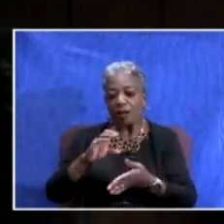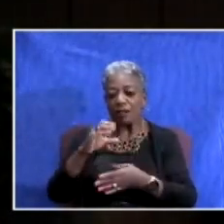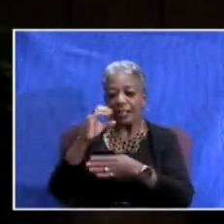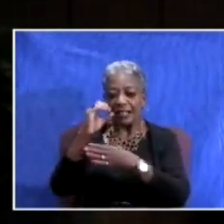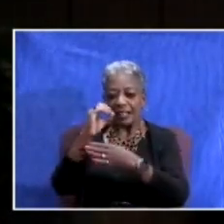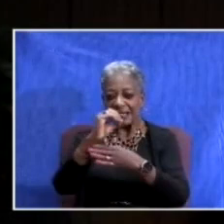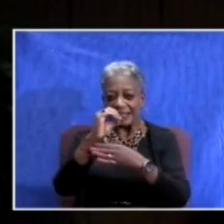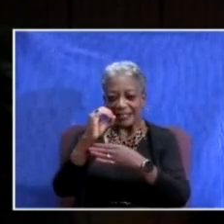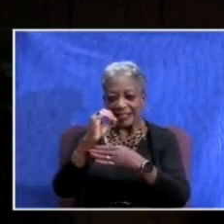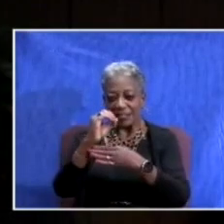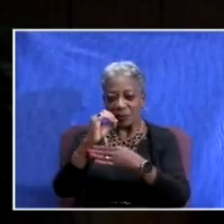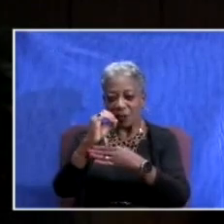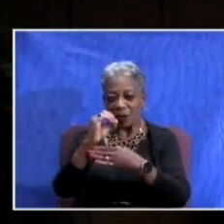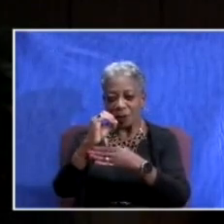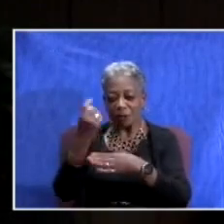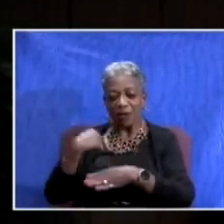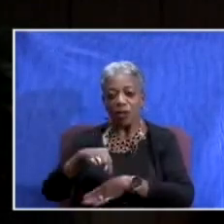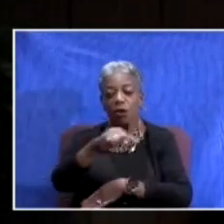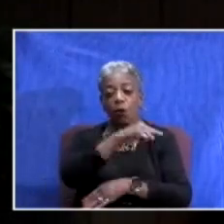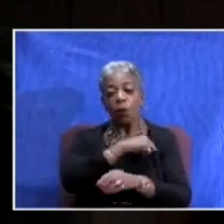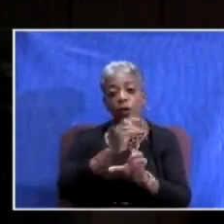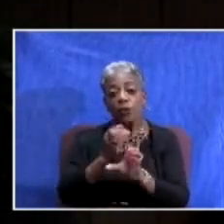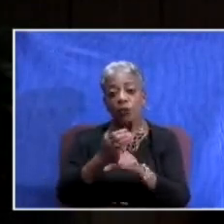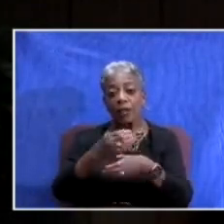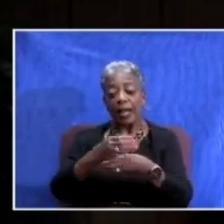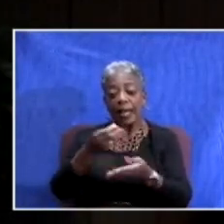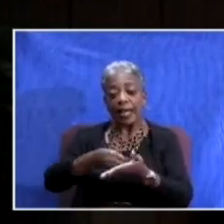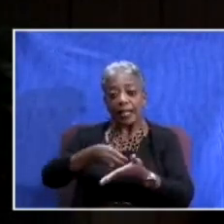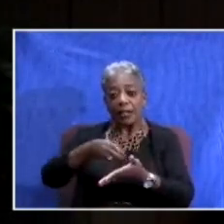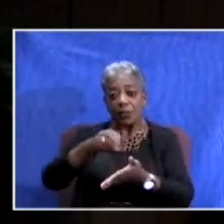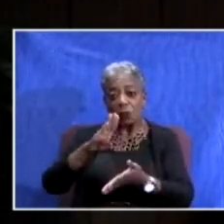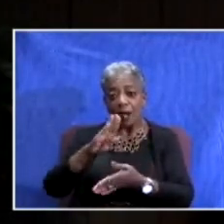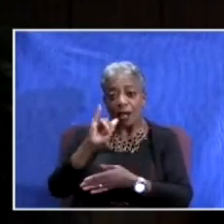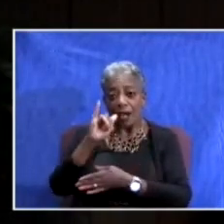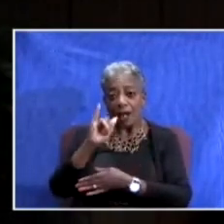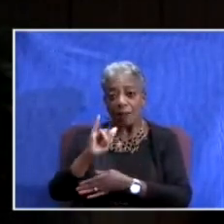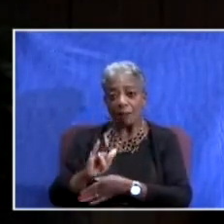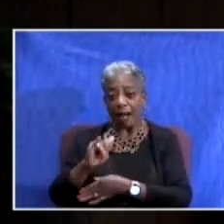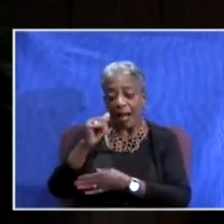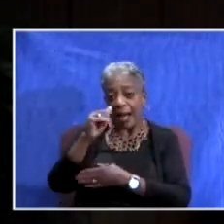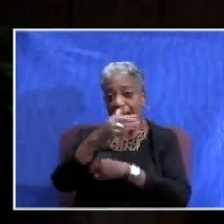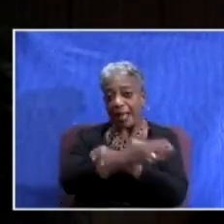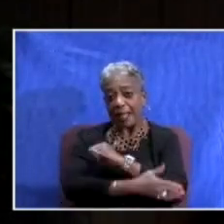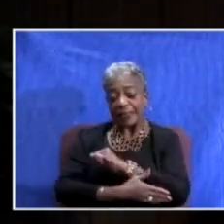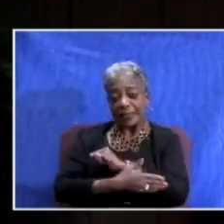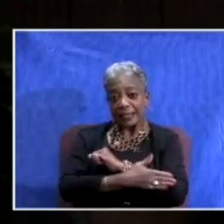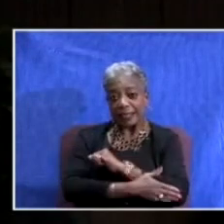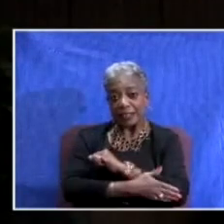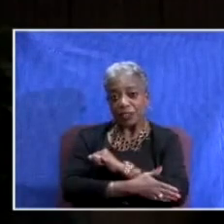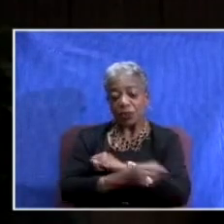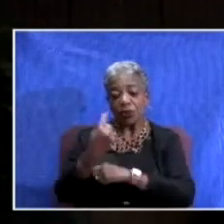We who created wealth for this country, we whose sweat built America,